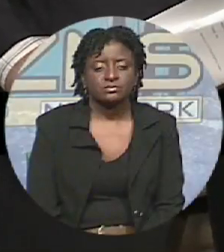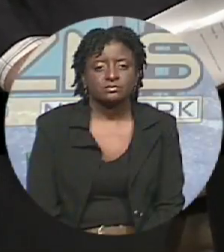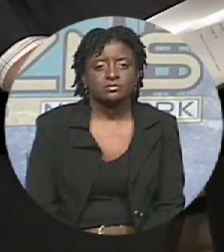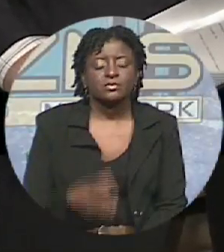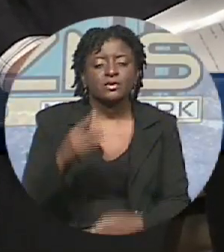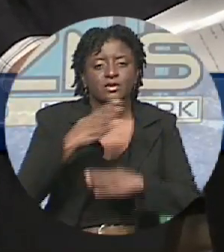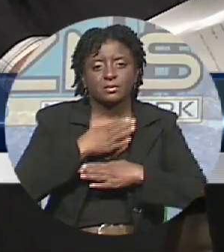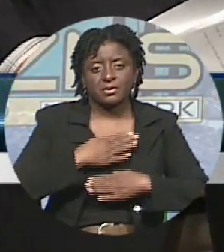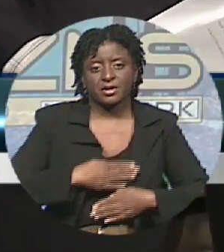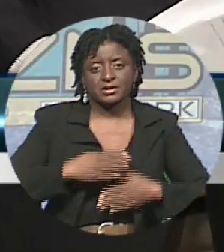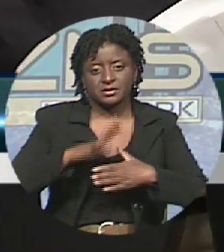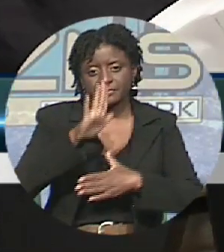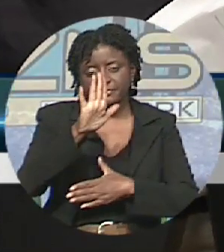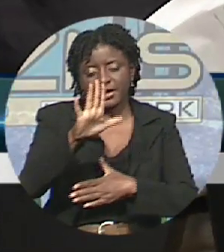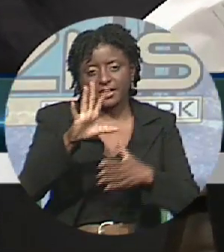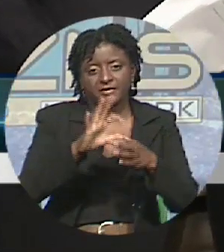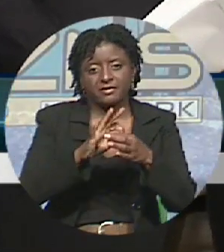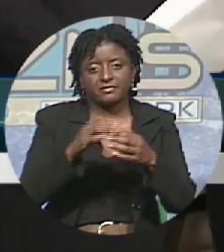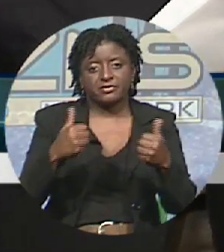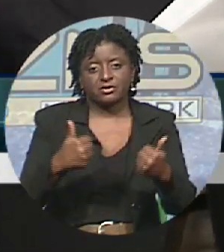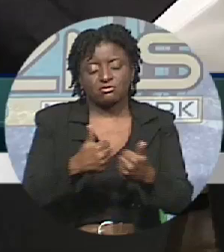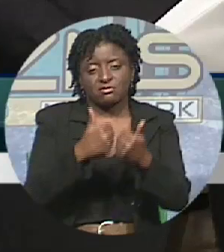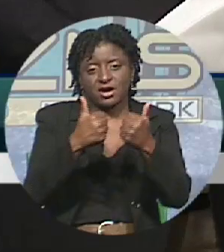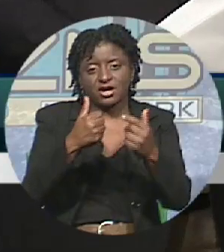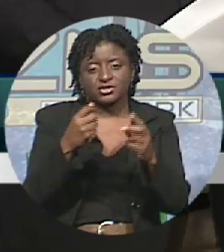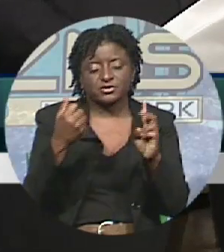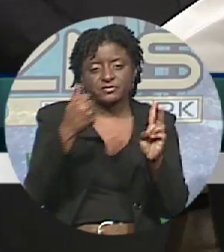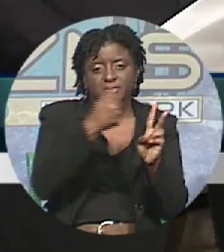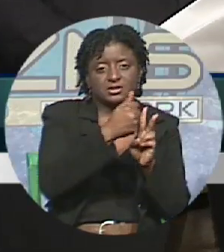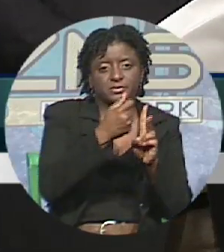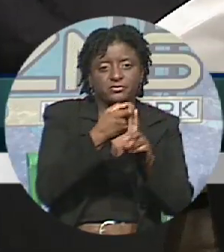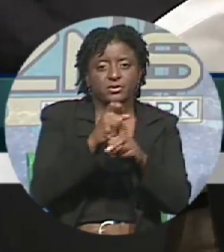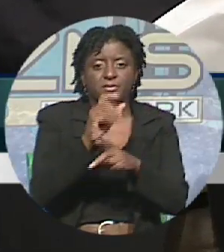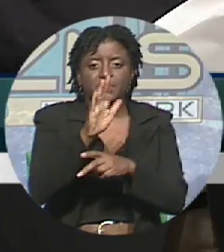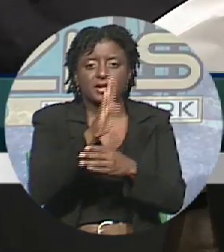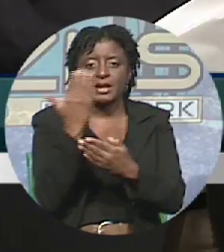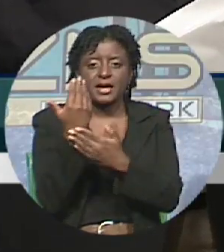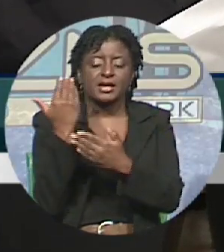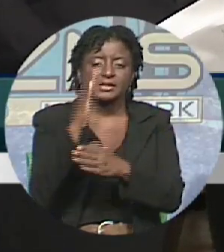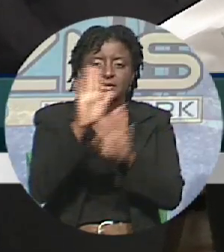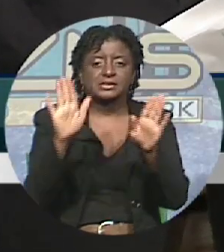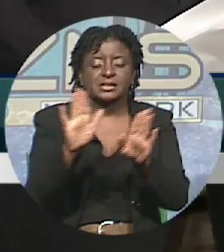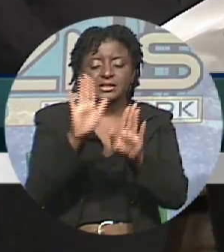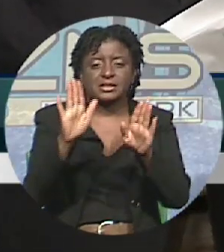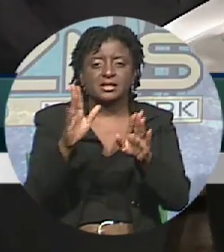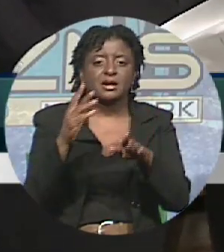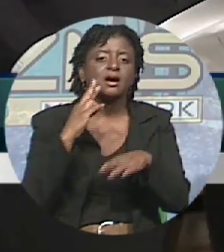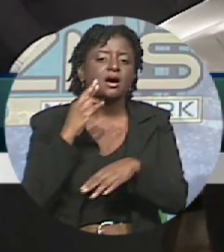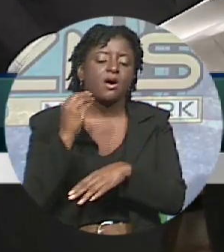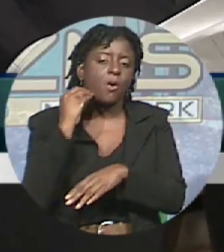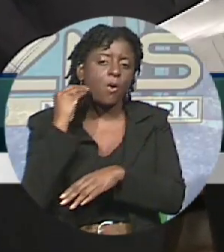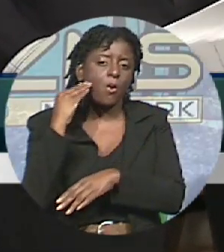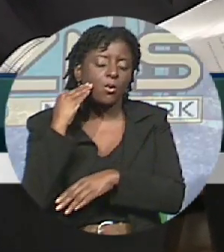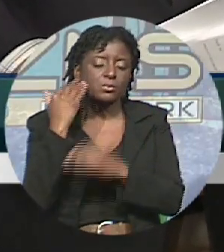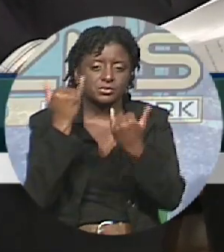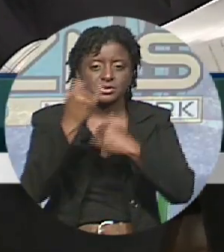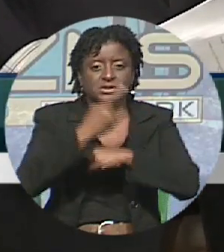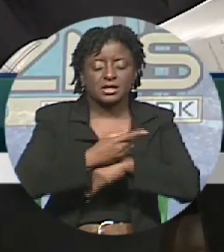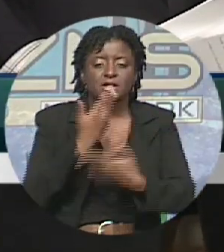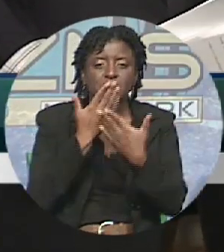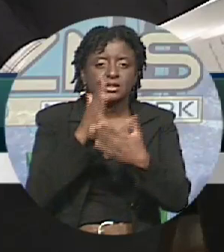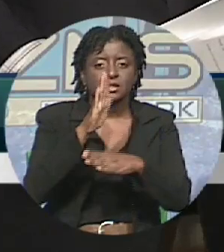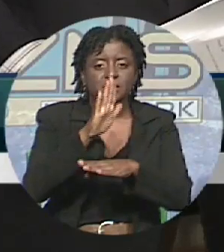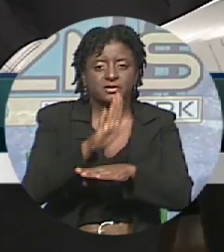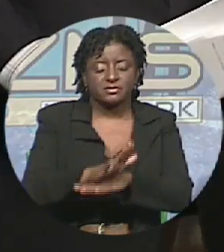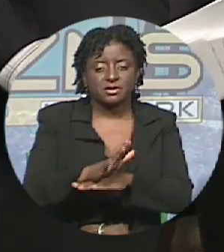The bodies of 5 of the crash victims from last Sunday's tragedy are home today. Good evening, everyone. I'm Keisha Latterly. And I'm Chris Saunders. Thank you